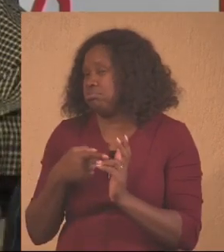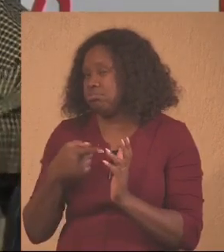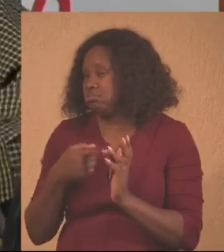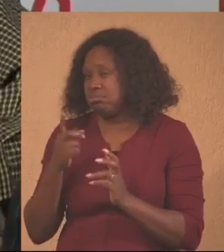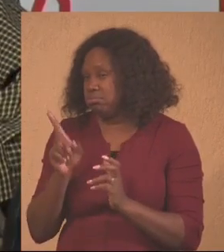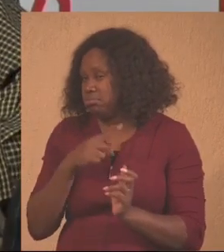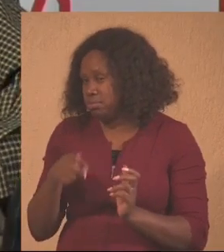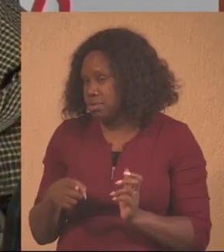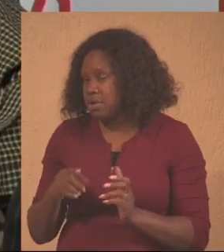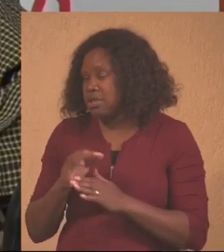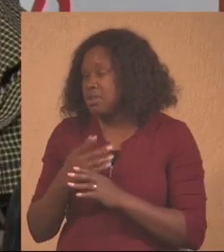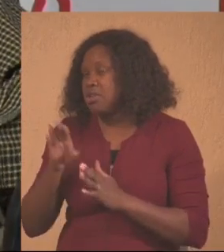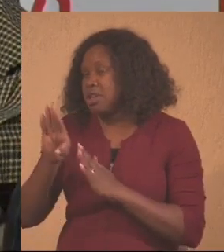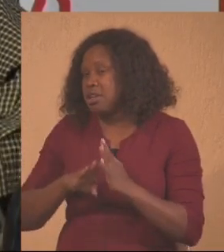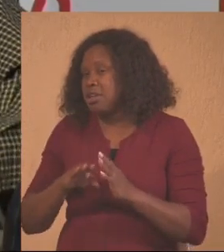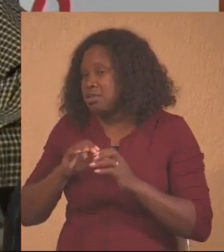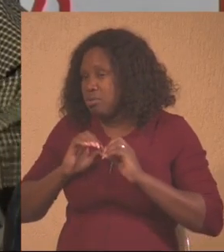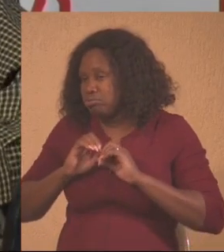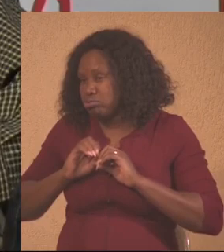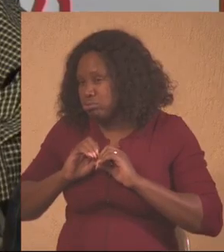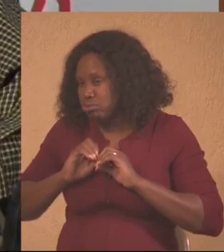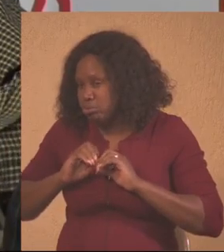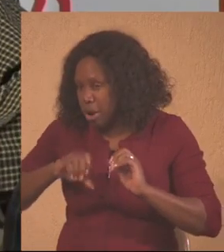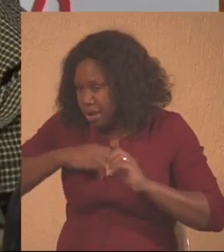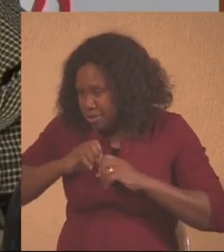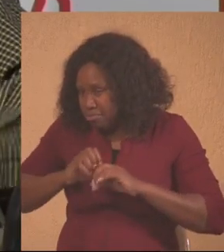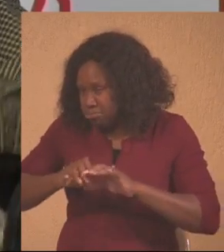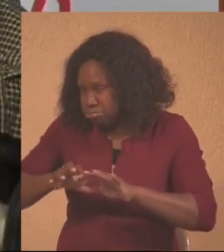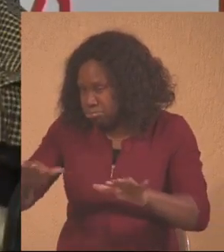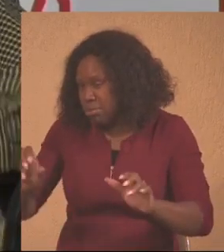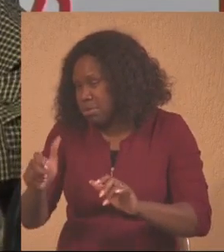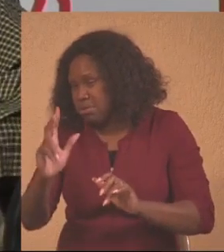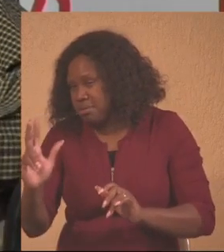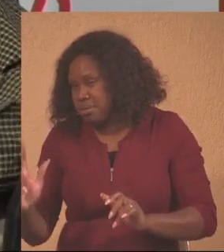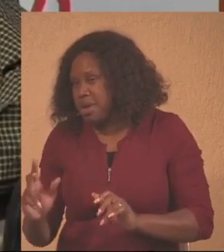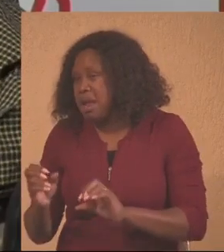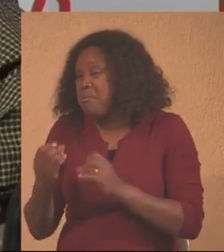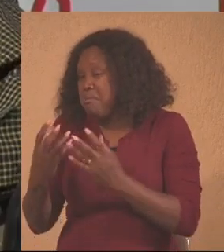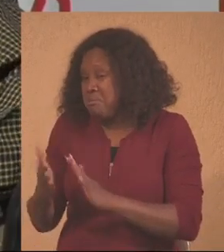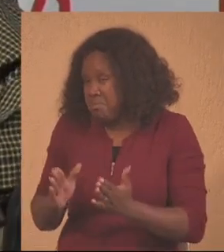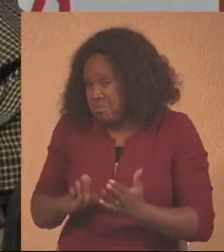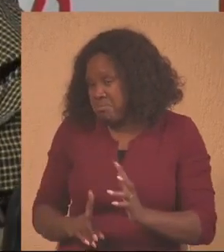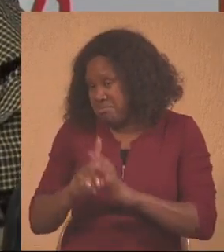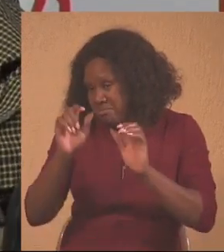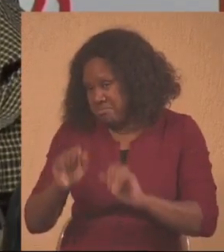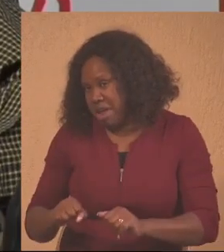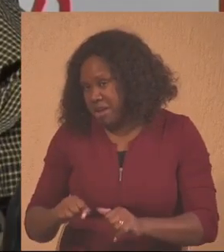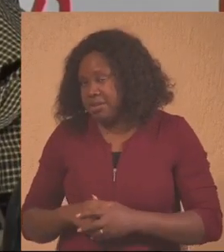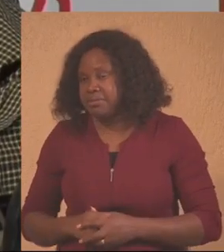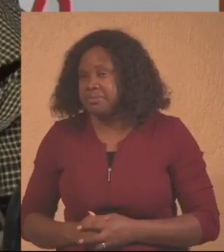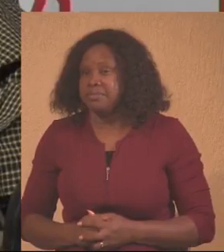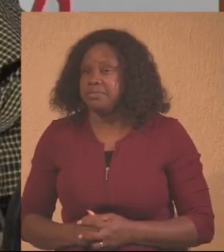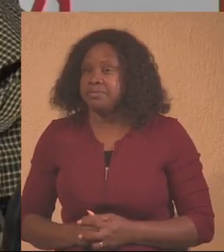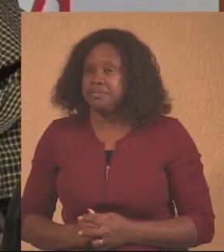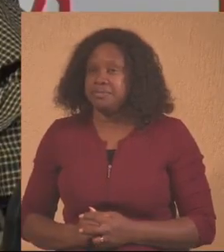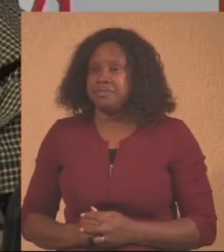into infecting other people. That will cause more death than if things were taken into the right